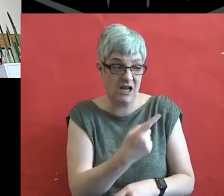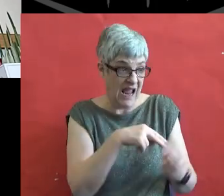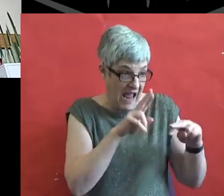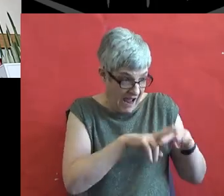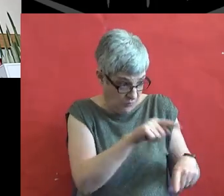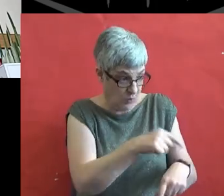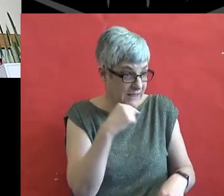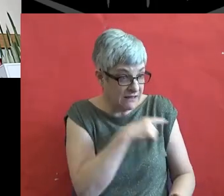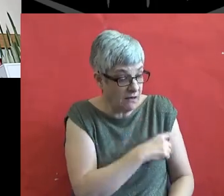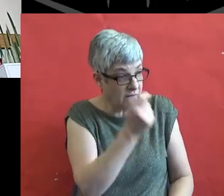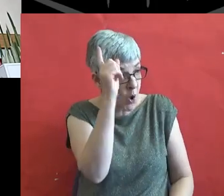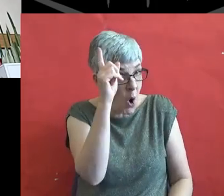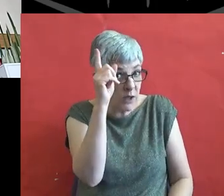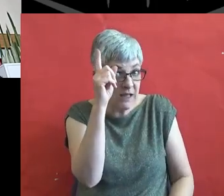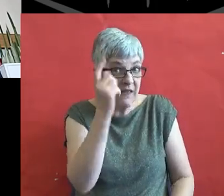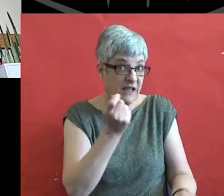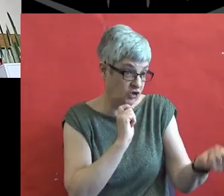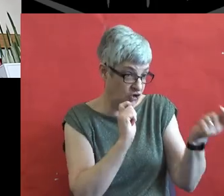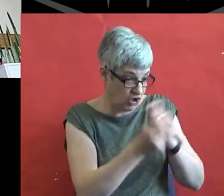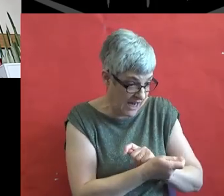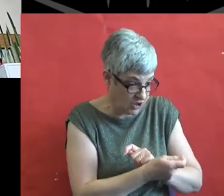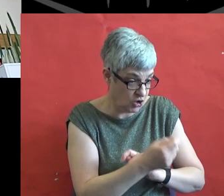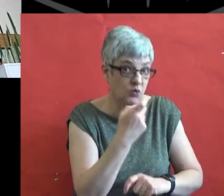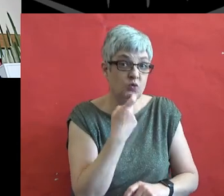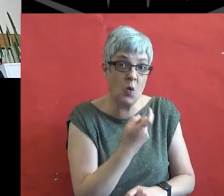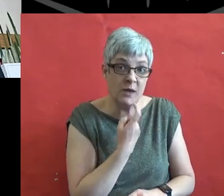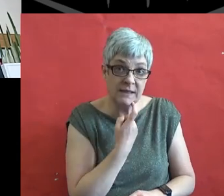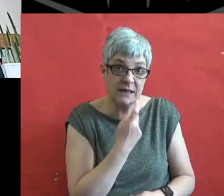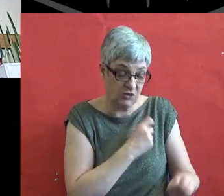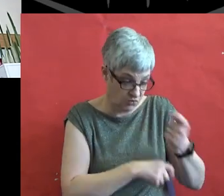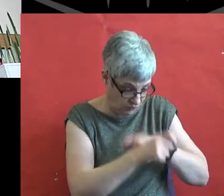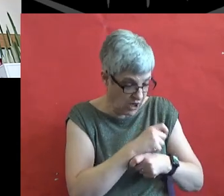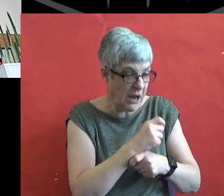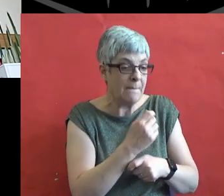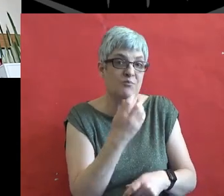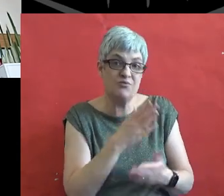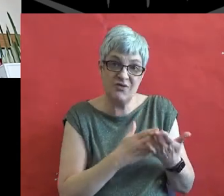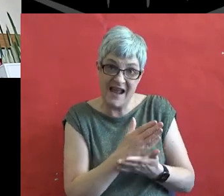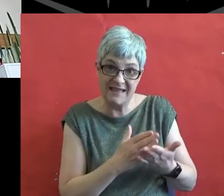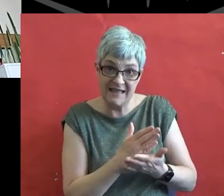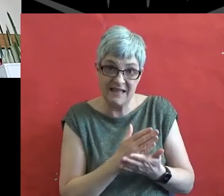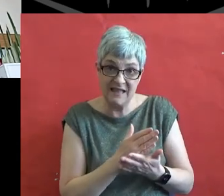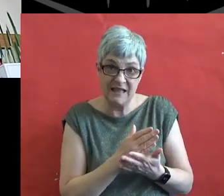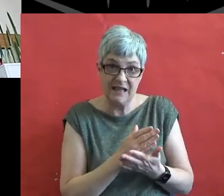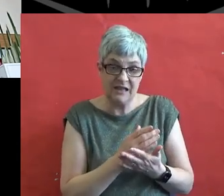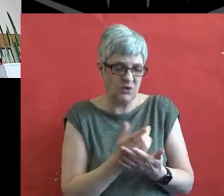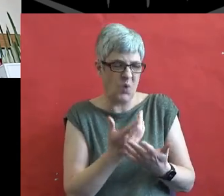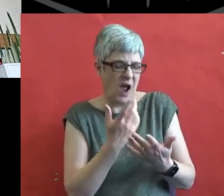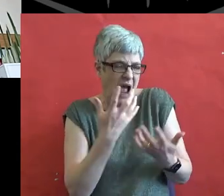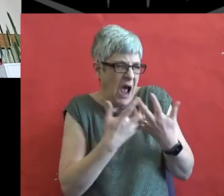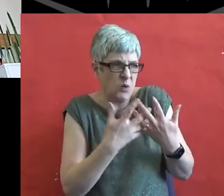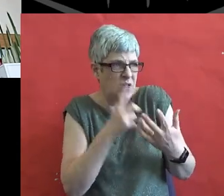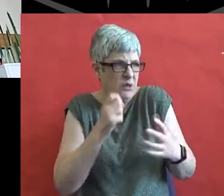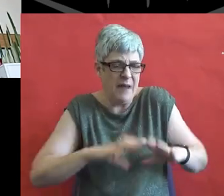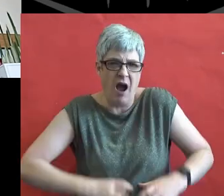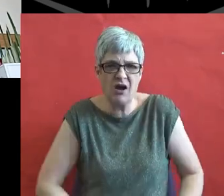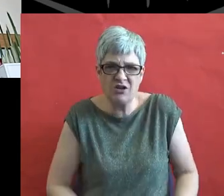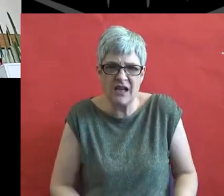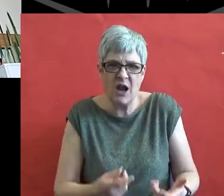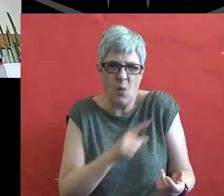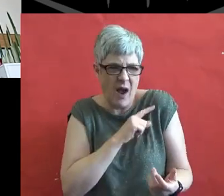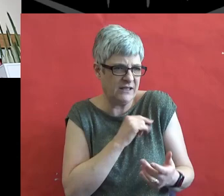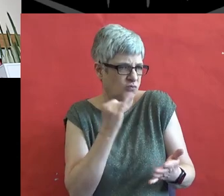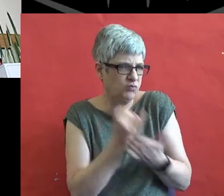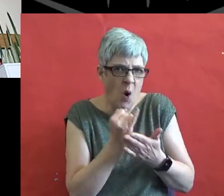of God, then turn stones into bread. If you're the Son of God, how can you possibly be allowed to be that hungry? How can it be so wrong for